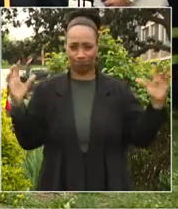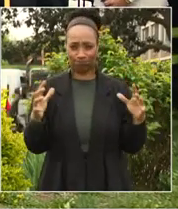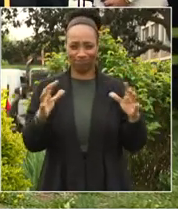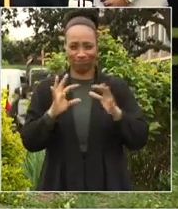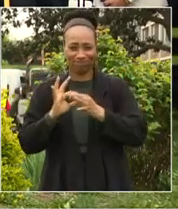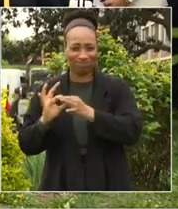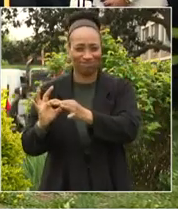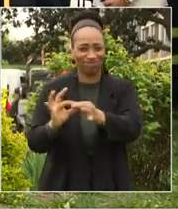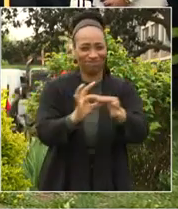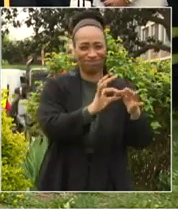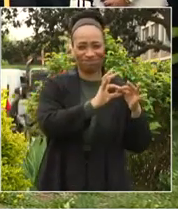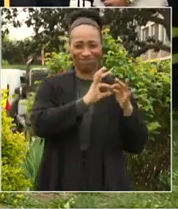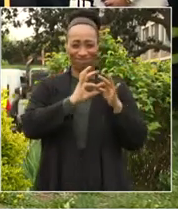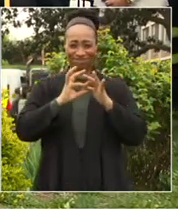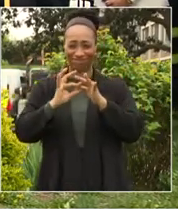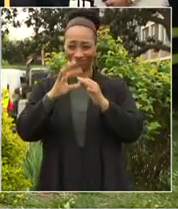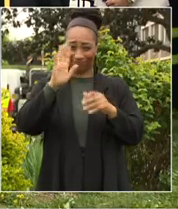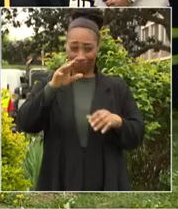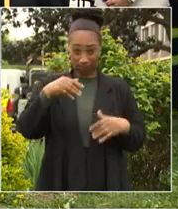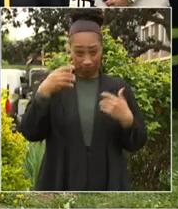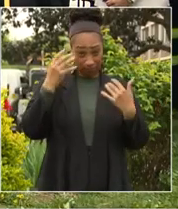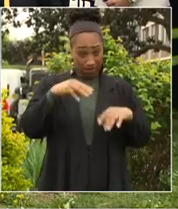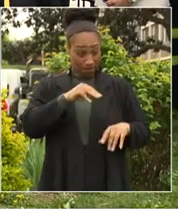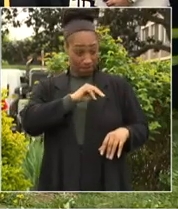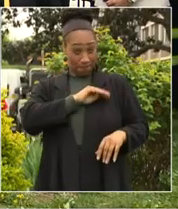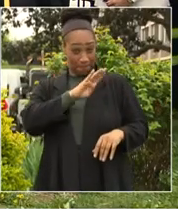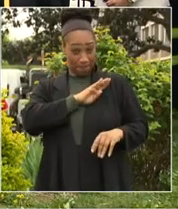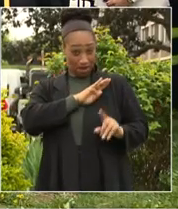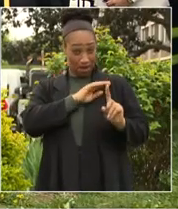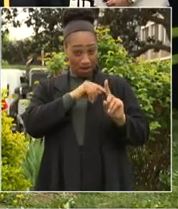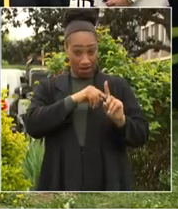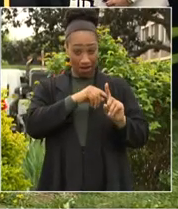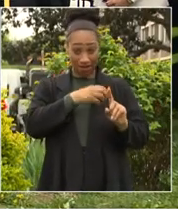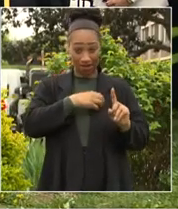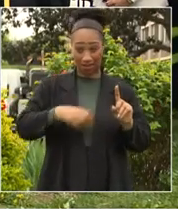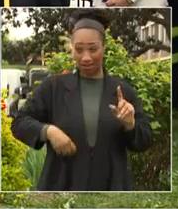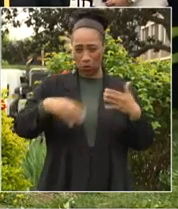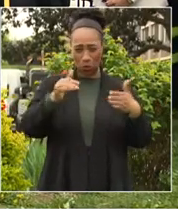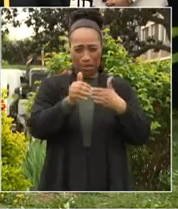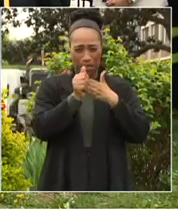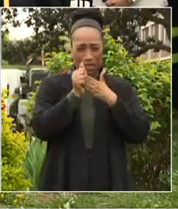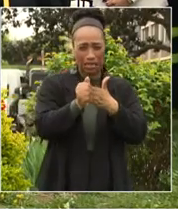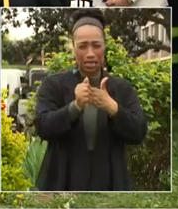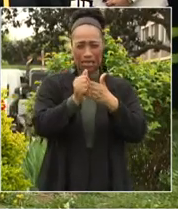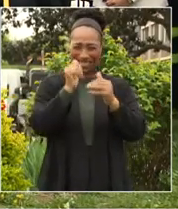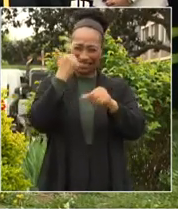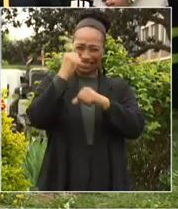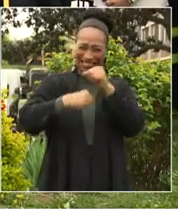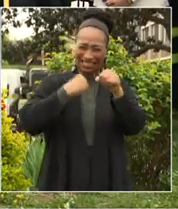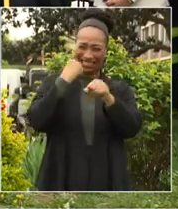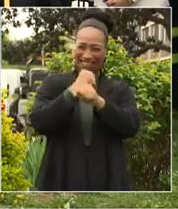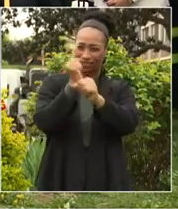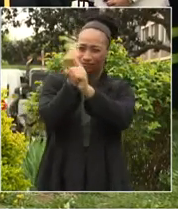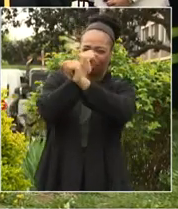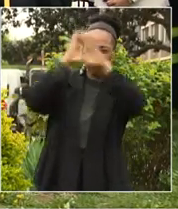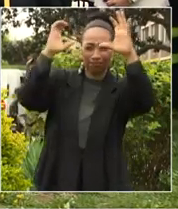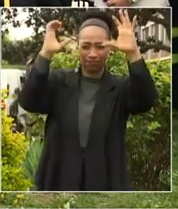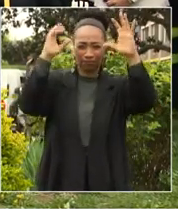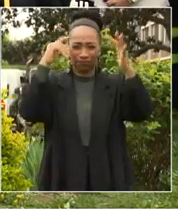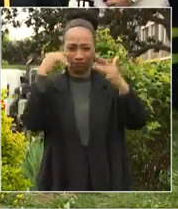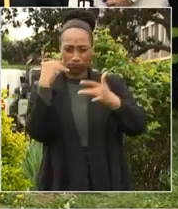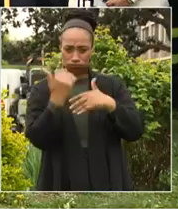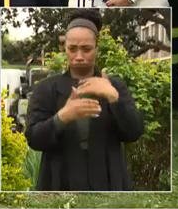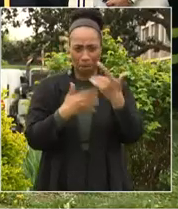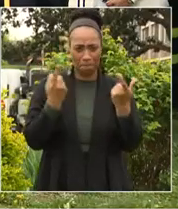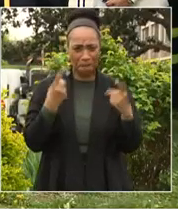the district with determination and vision. Under her leadership, we've made real progress in public safety,